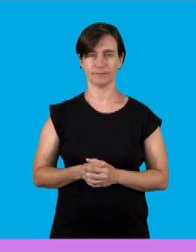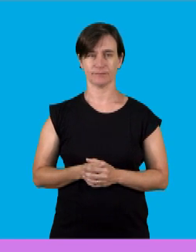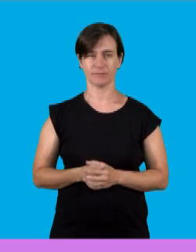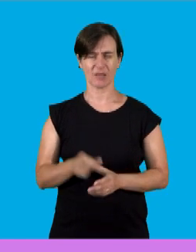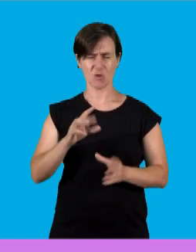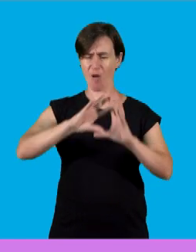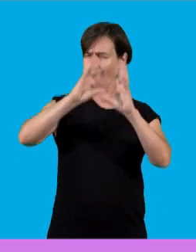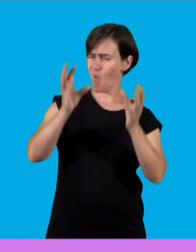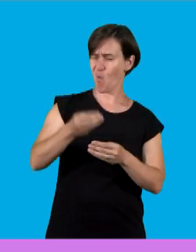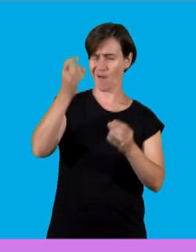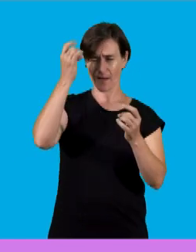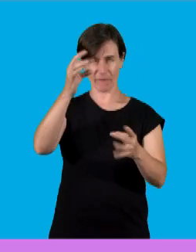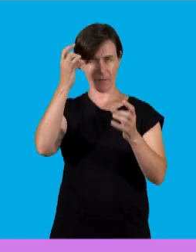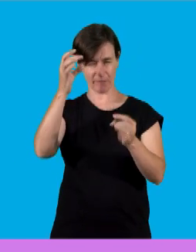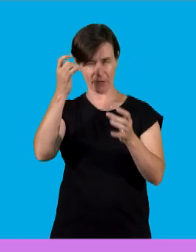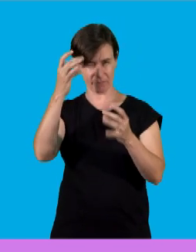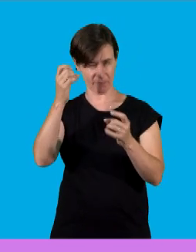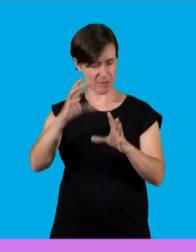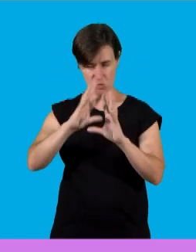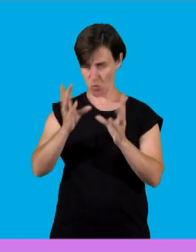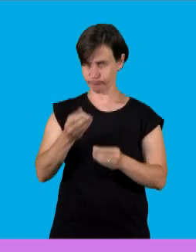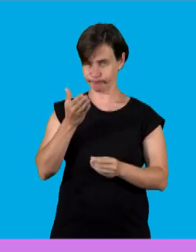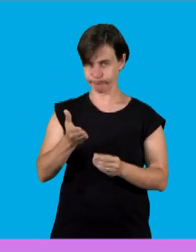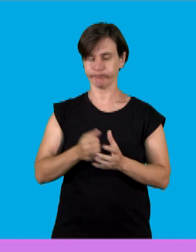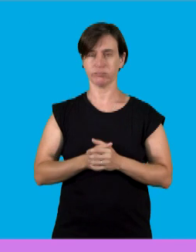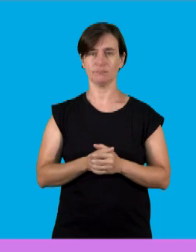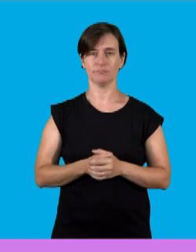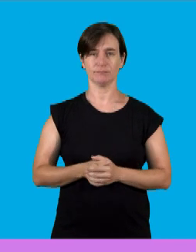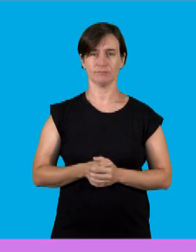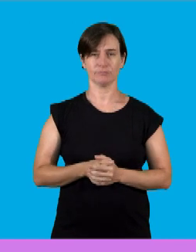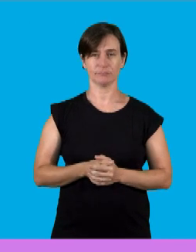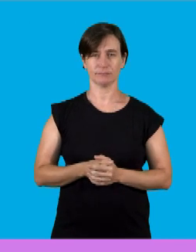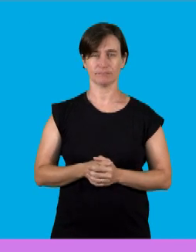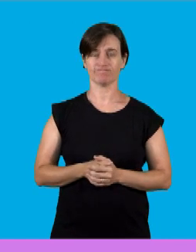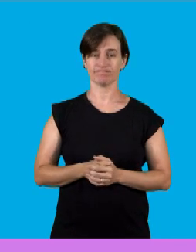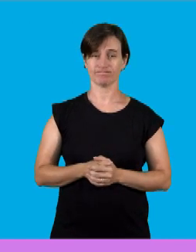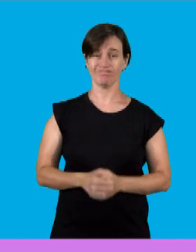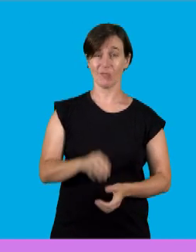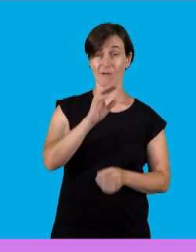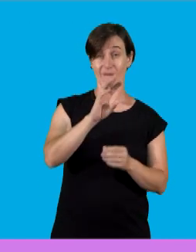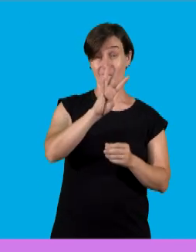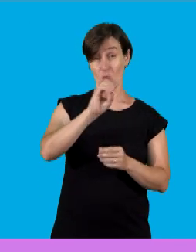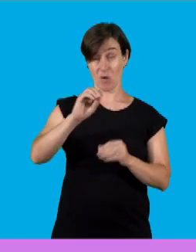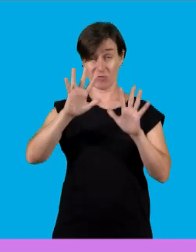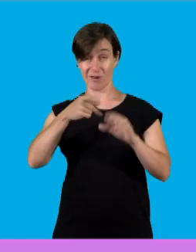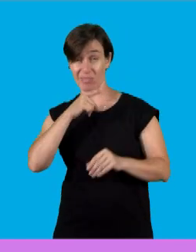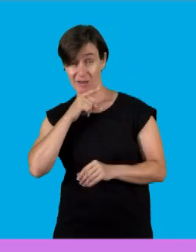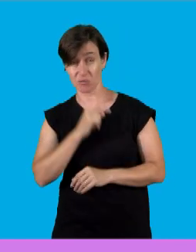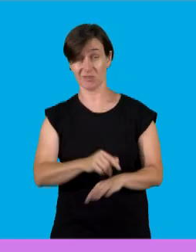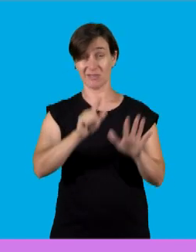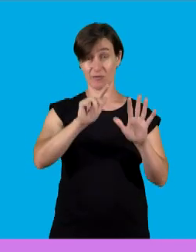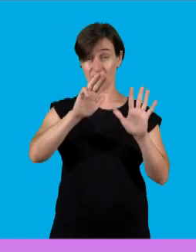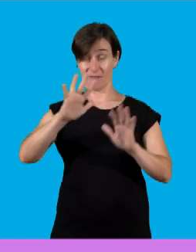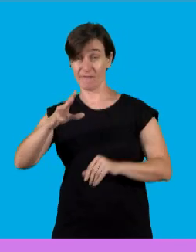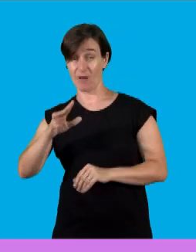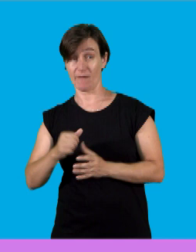all the given information into account. Okay, so what needs to happen now? I take my 410,000,